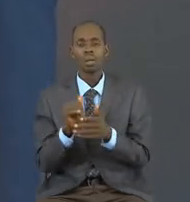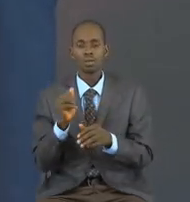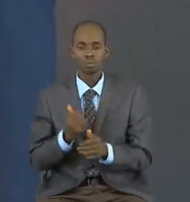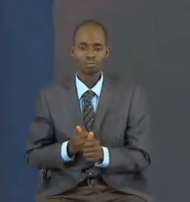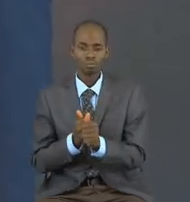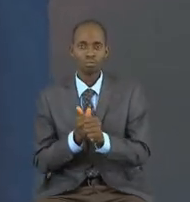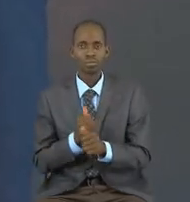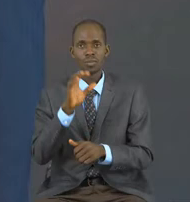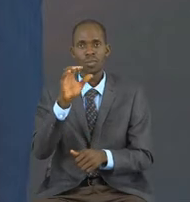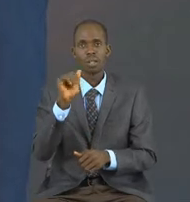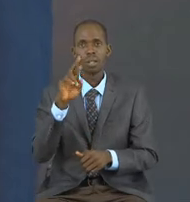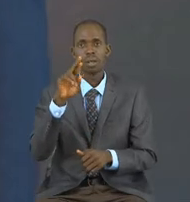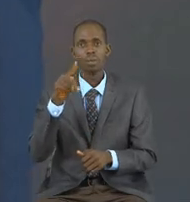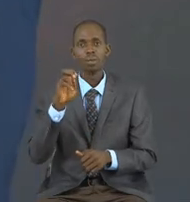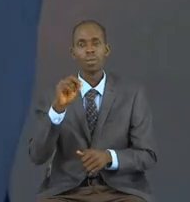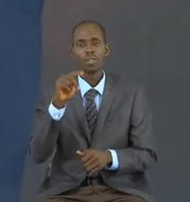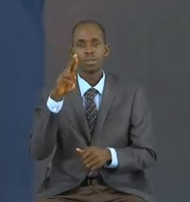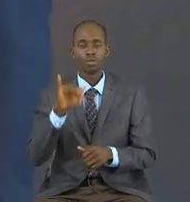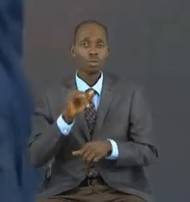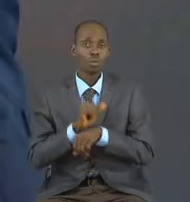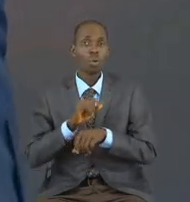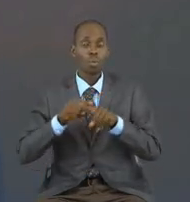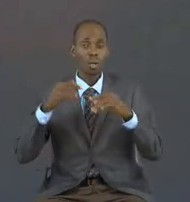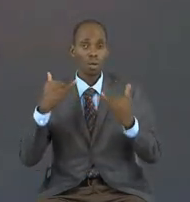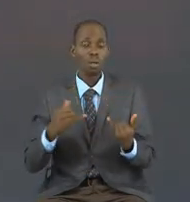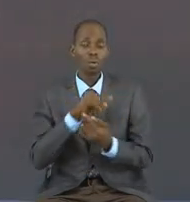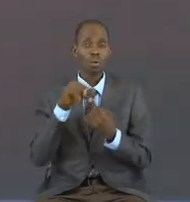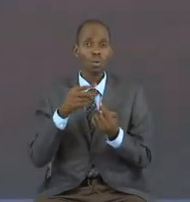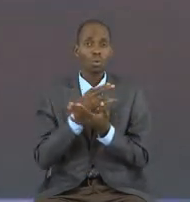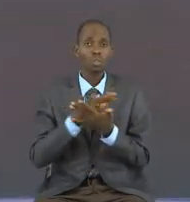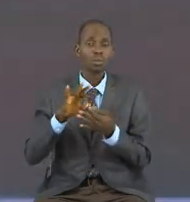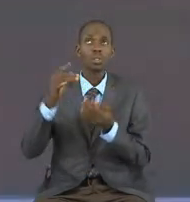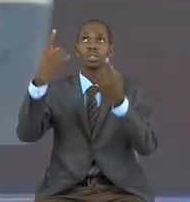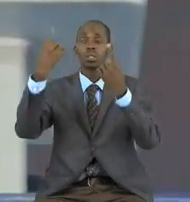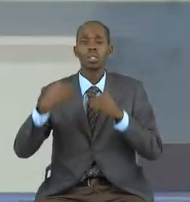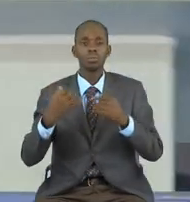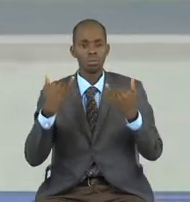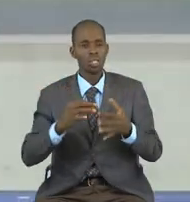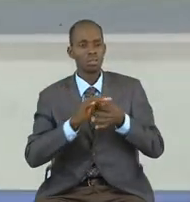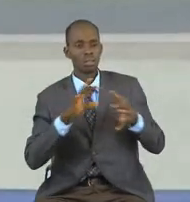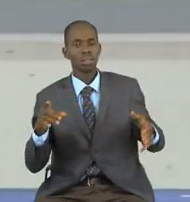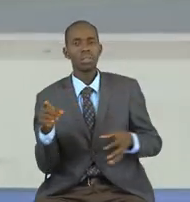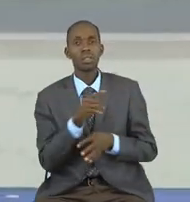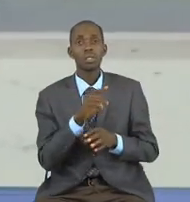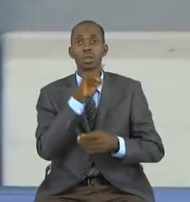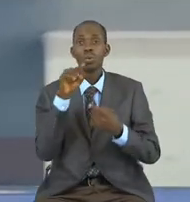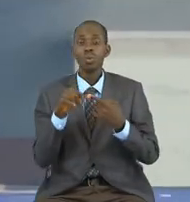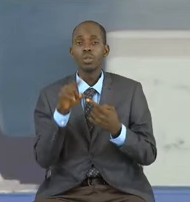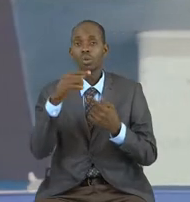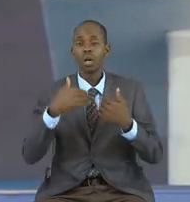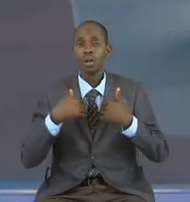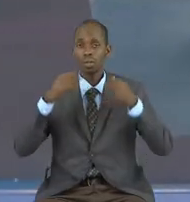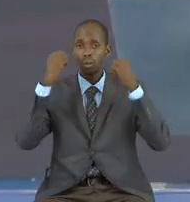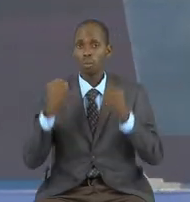came and power came and that released him. When you have the Holy Ghost, there'll be release.